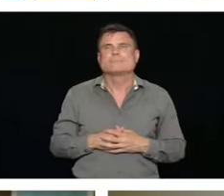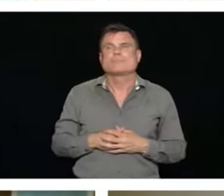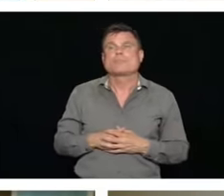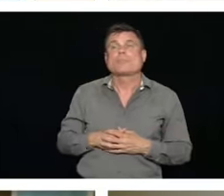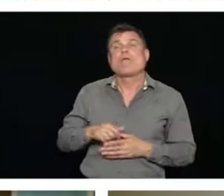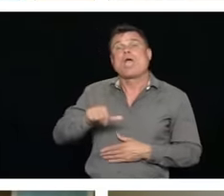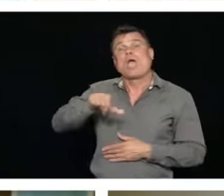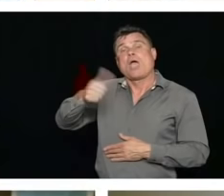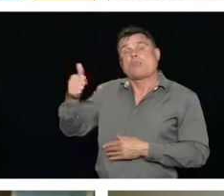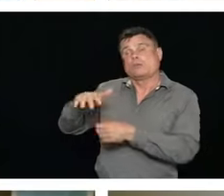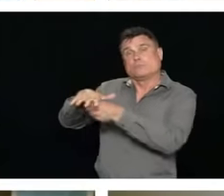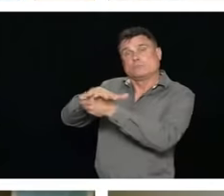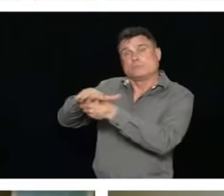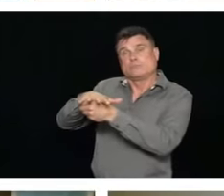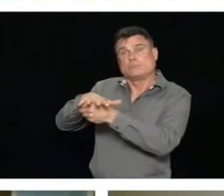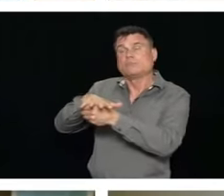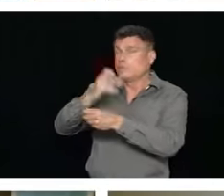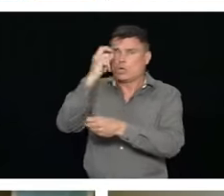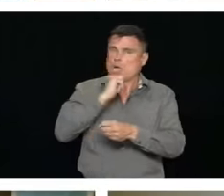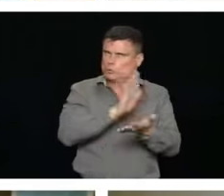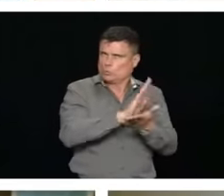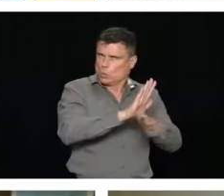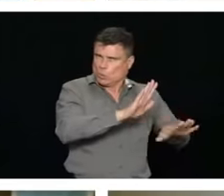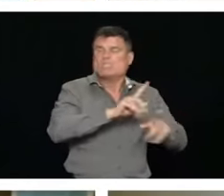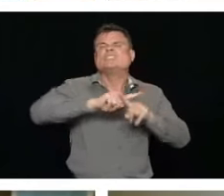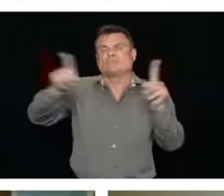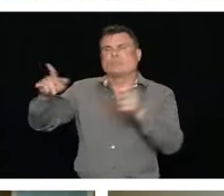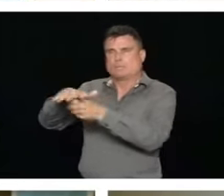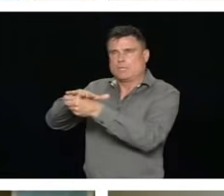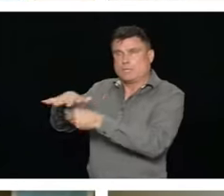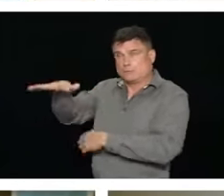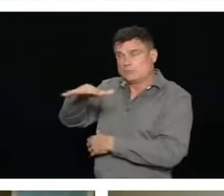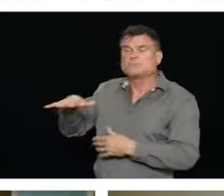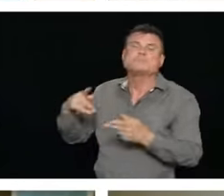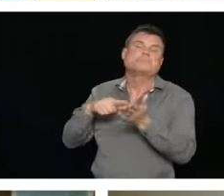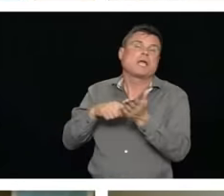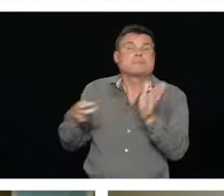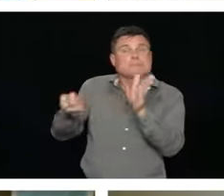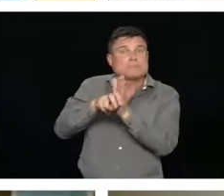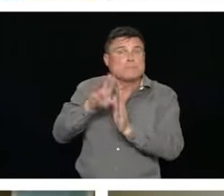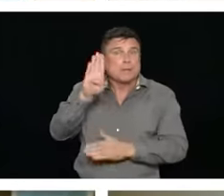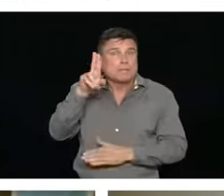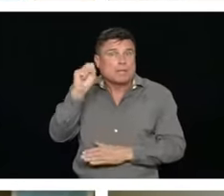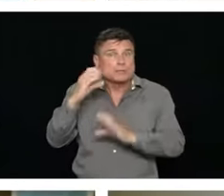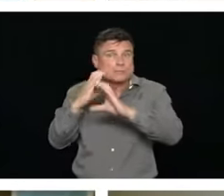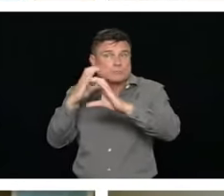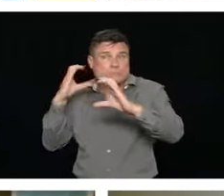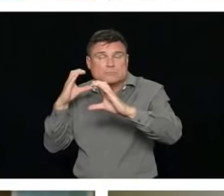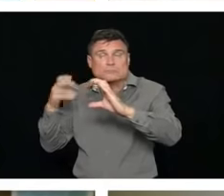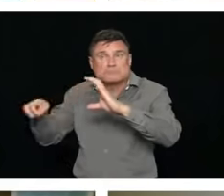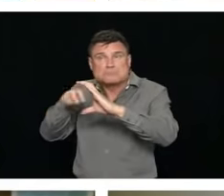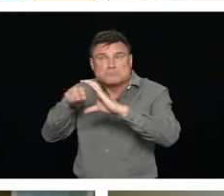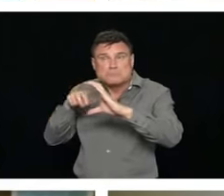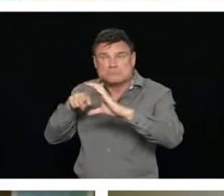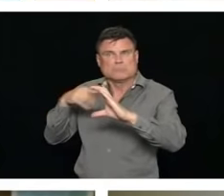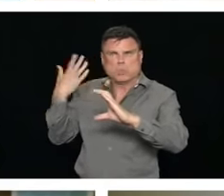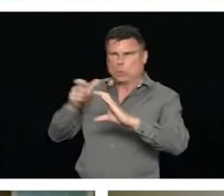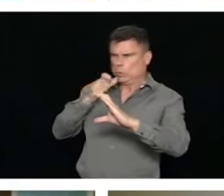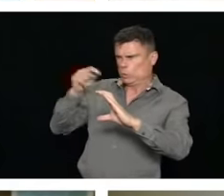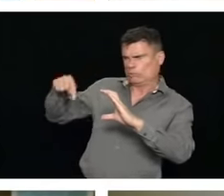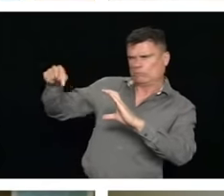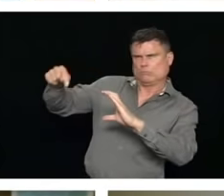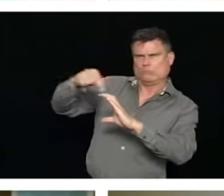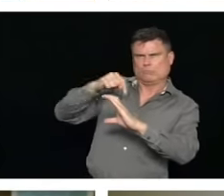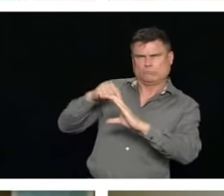actually sort out who may be riding the bus sick or who isn't riding the bus sick. Well, schools, we can control that. And if we